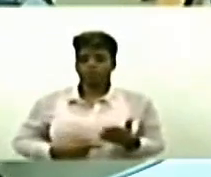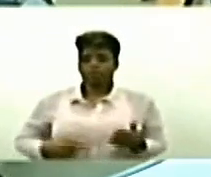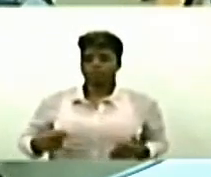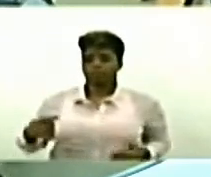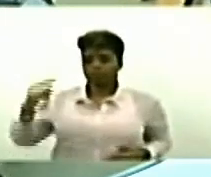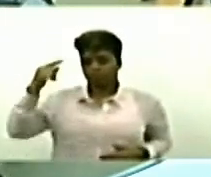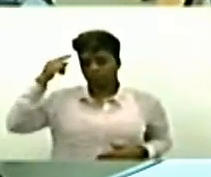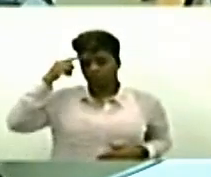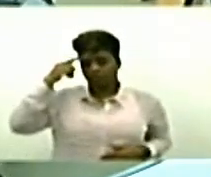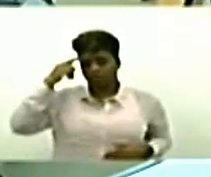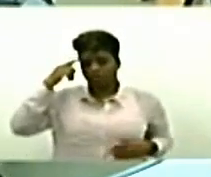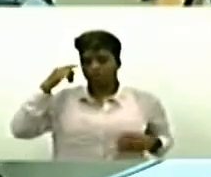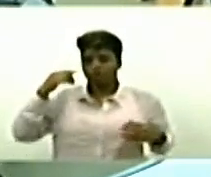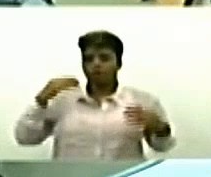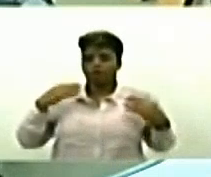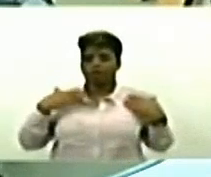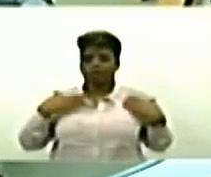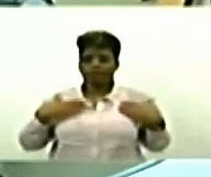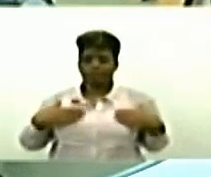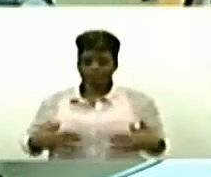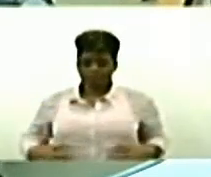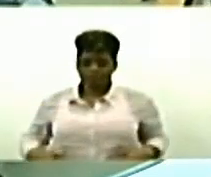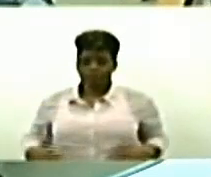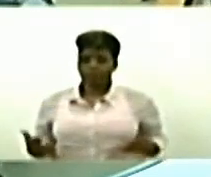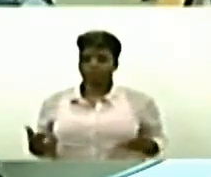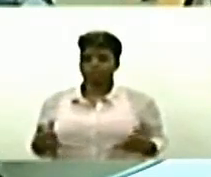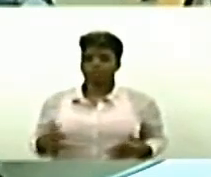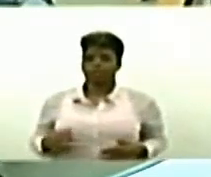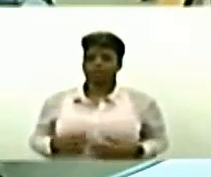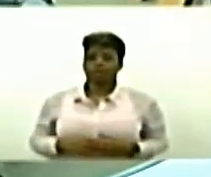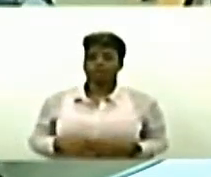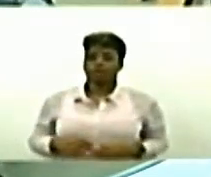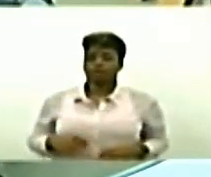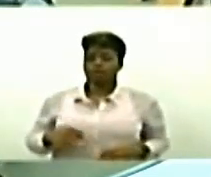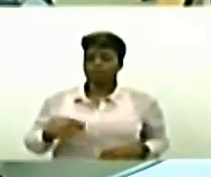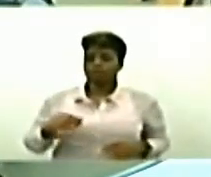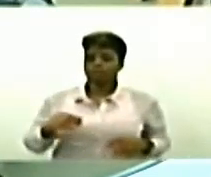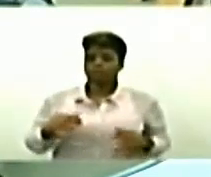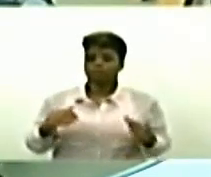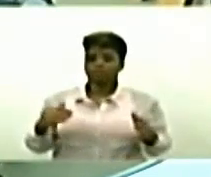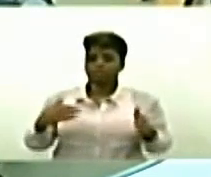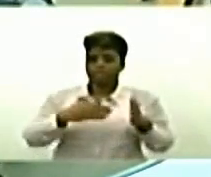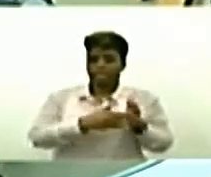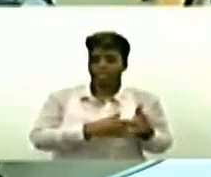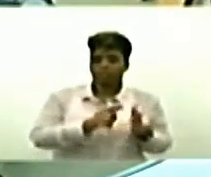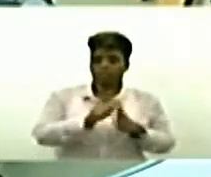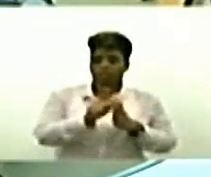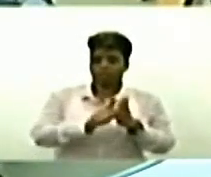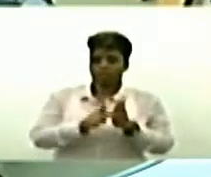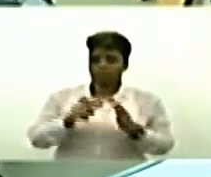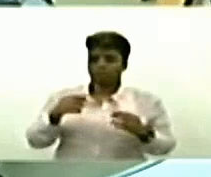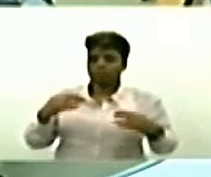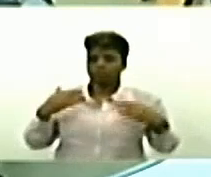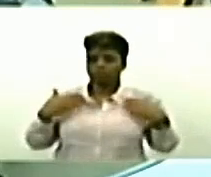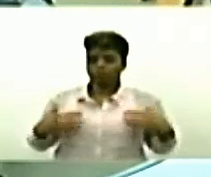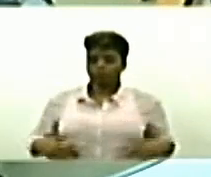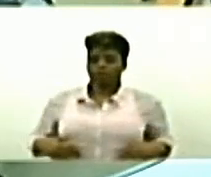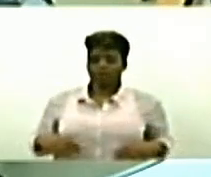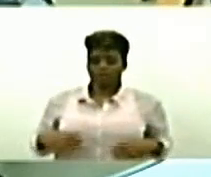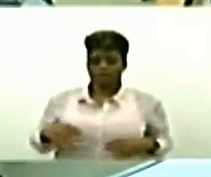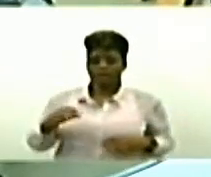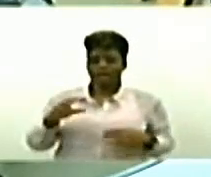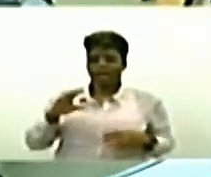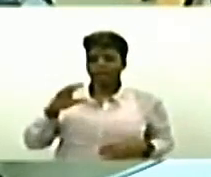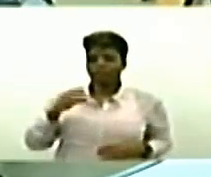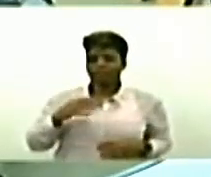khaki. Camouflage. Well, it's against the law to wear camouflage. If you don't know, so you could get arrested for that. Well, I'm